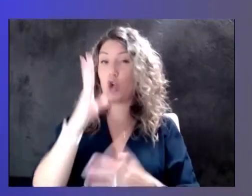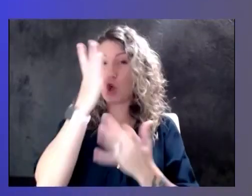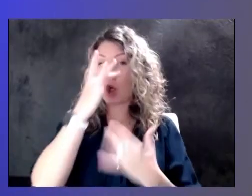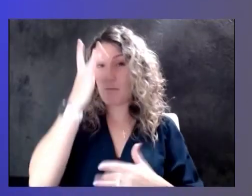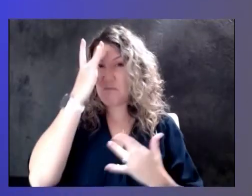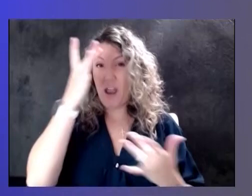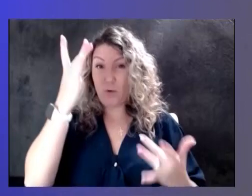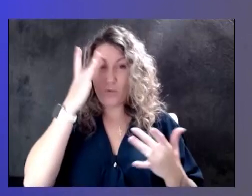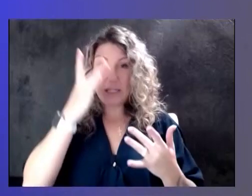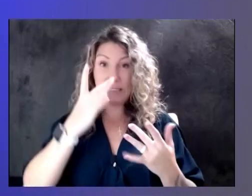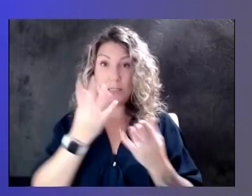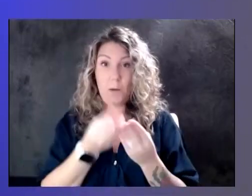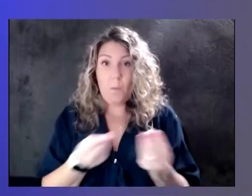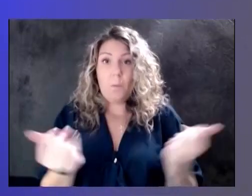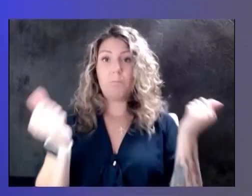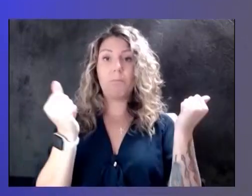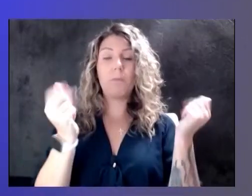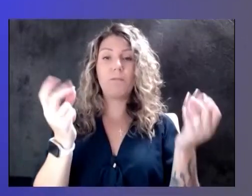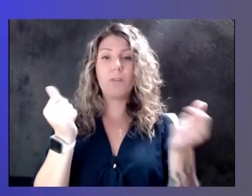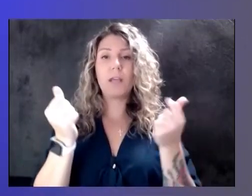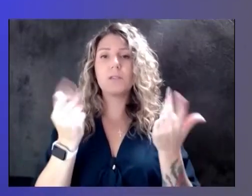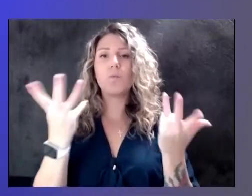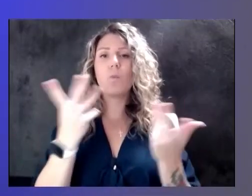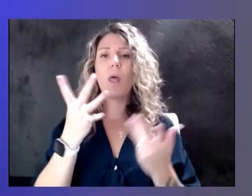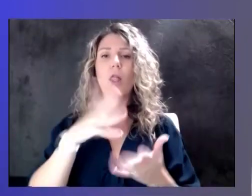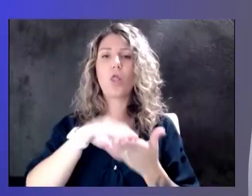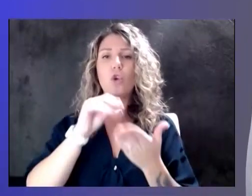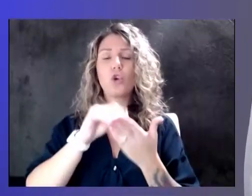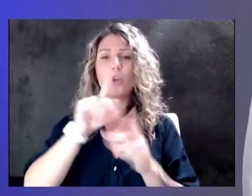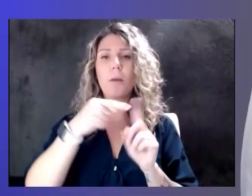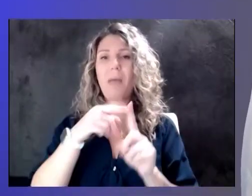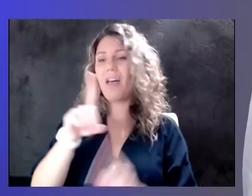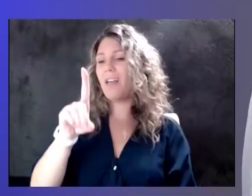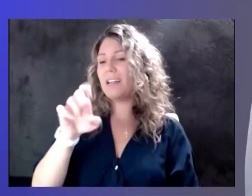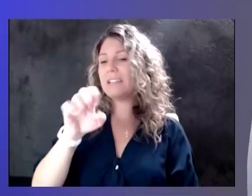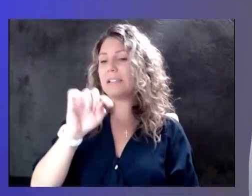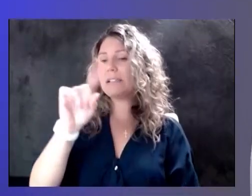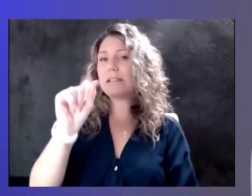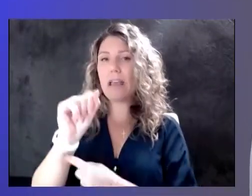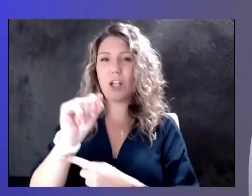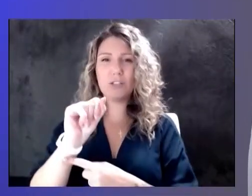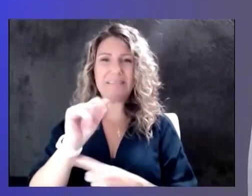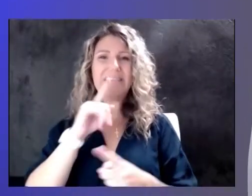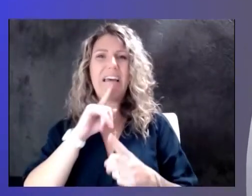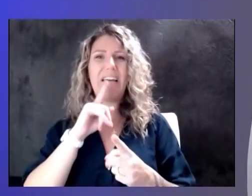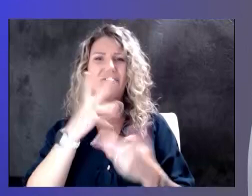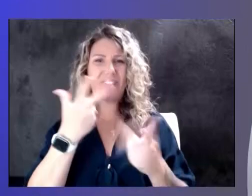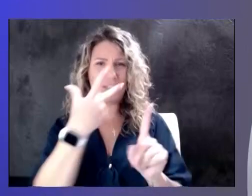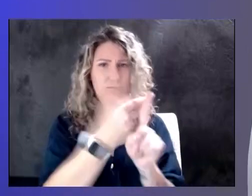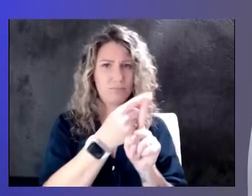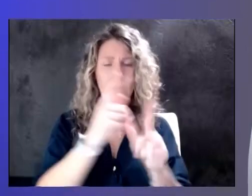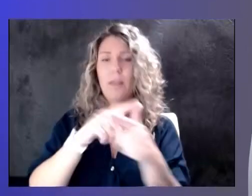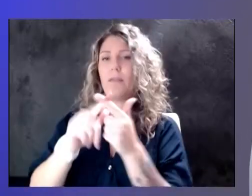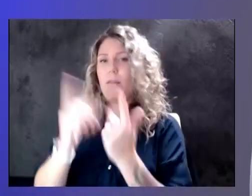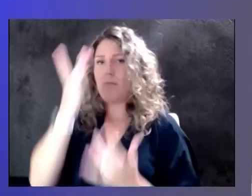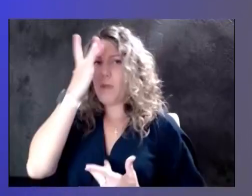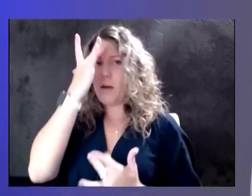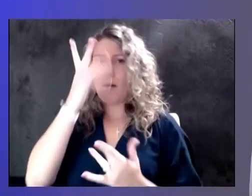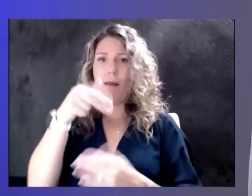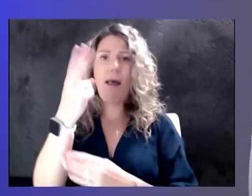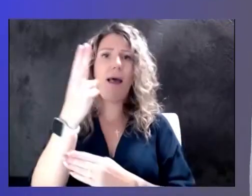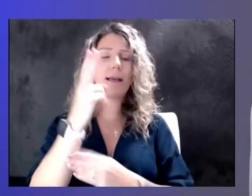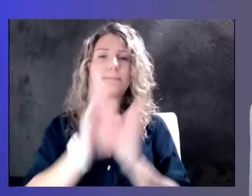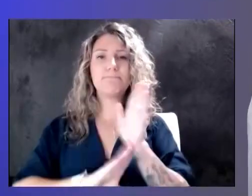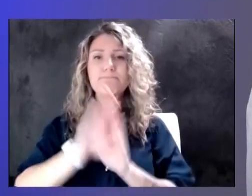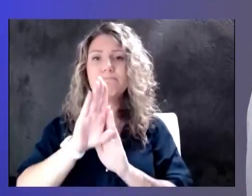I think what we're learning about Delta breakthroughs in vaccination is that they have very high spikes in virus, and then that actually decreases